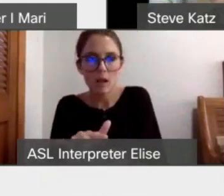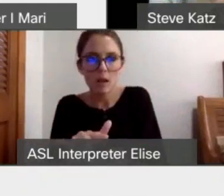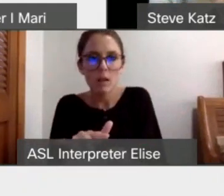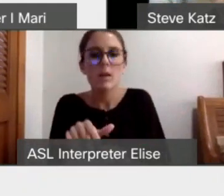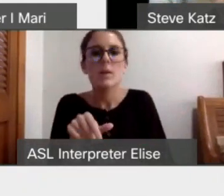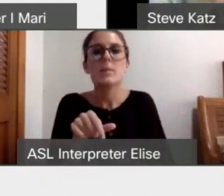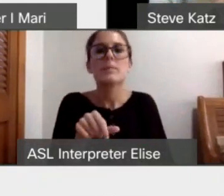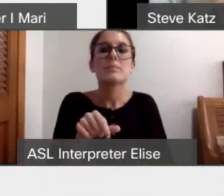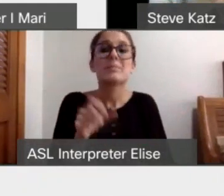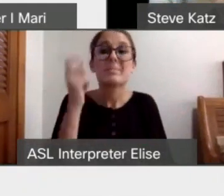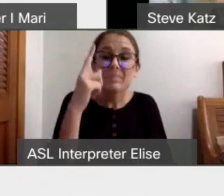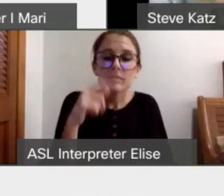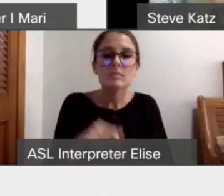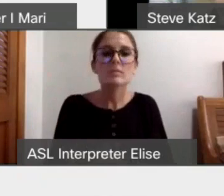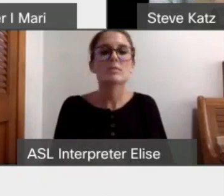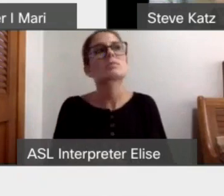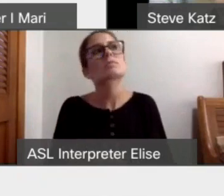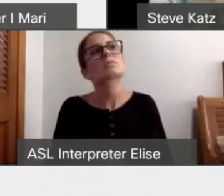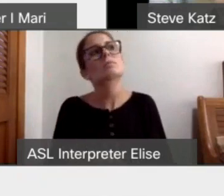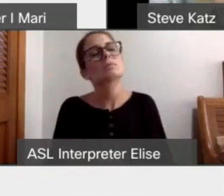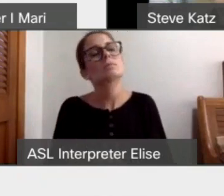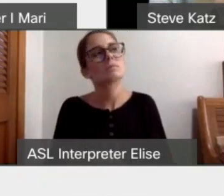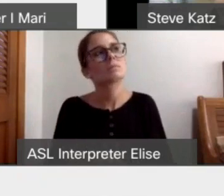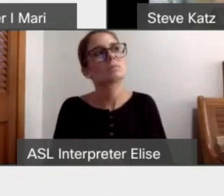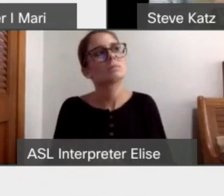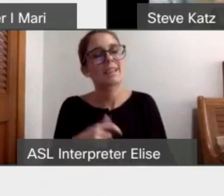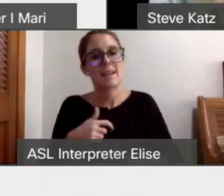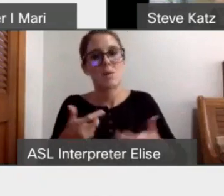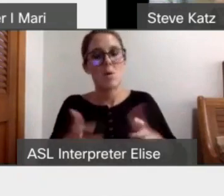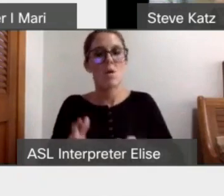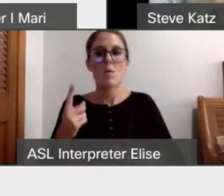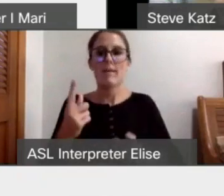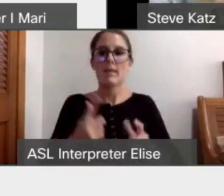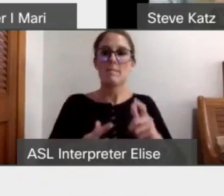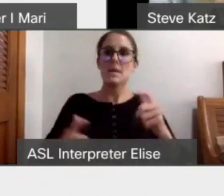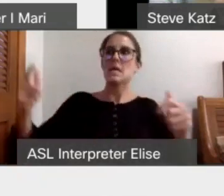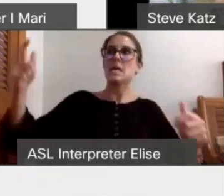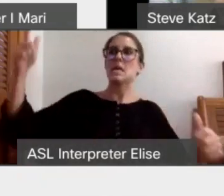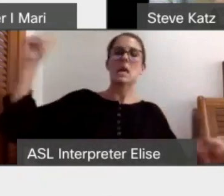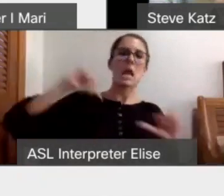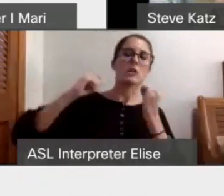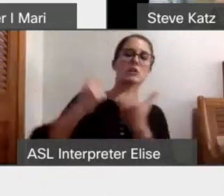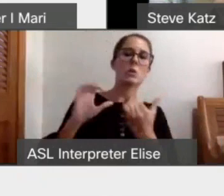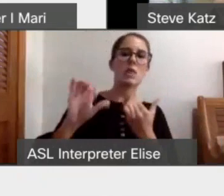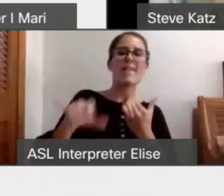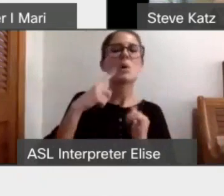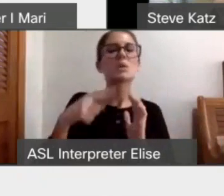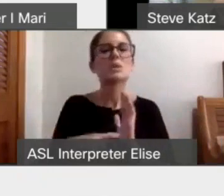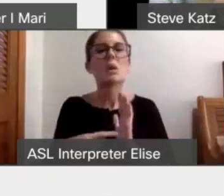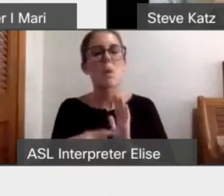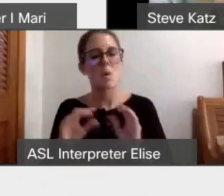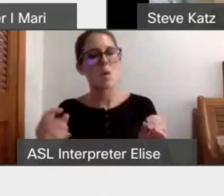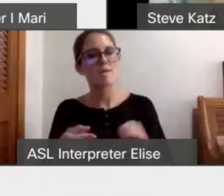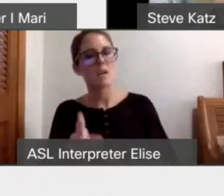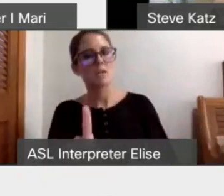say that I don't really want one of these large agencies to do it. For instance, like, no offense